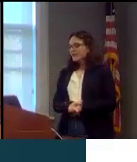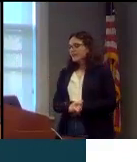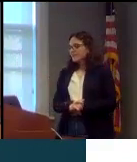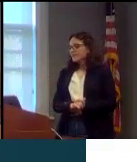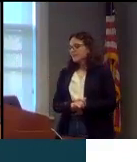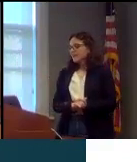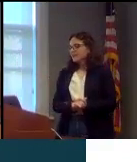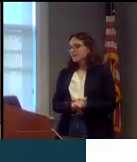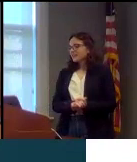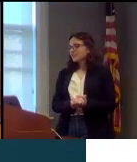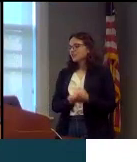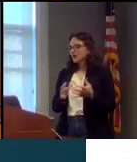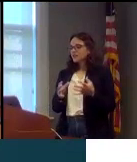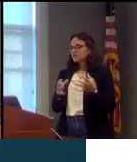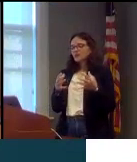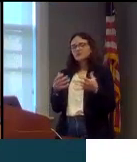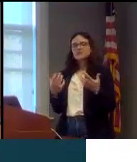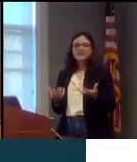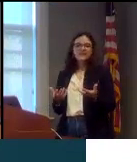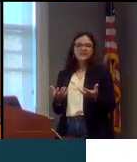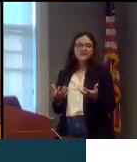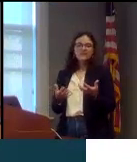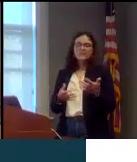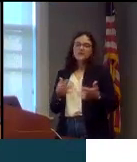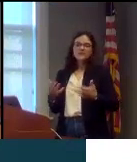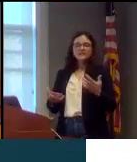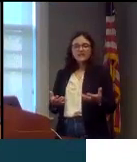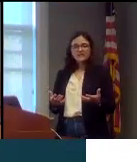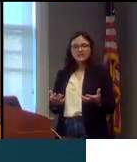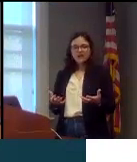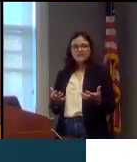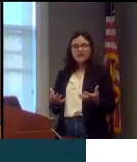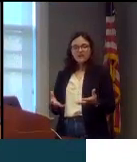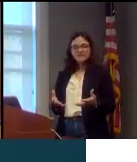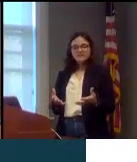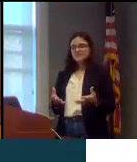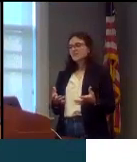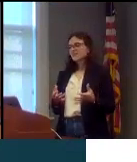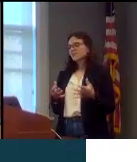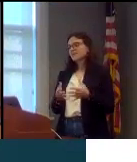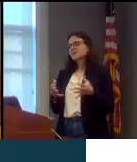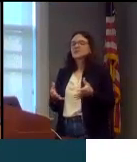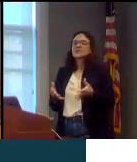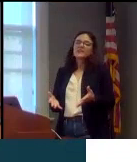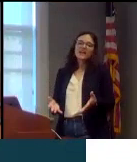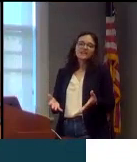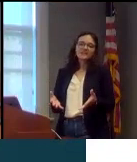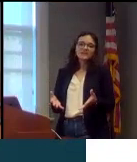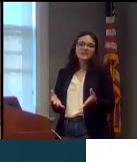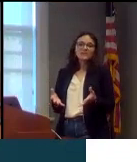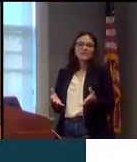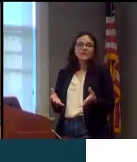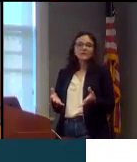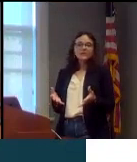Curia, that is trying to understand the microdynamics of conflict, specifically looking